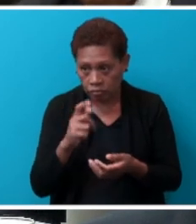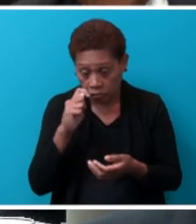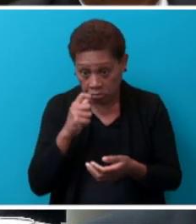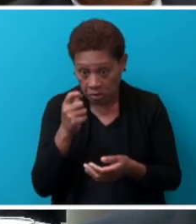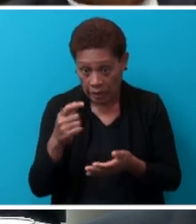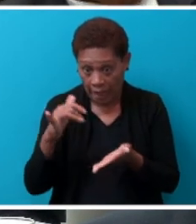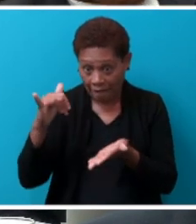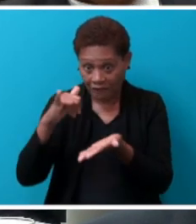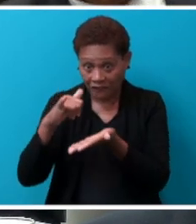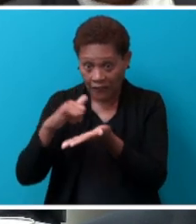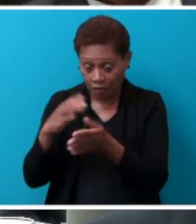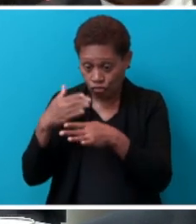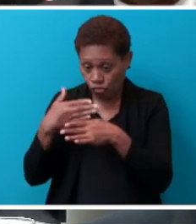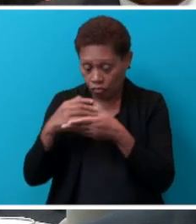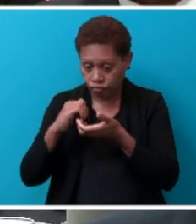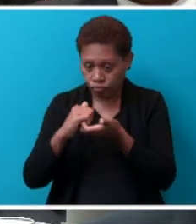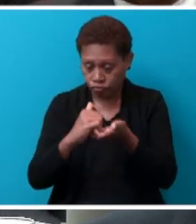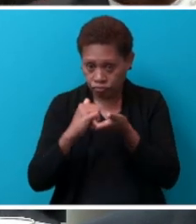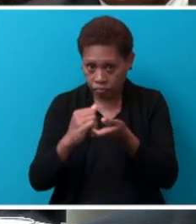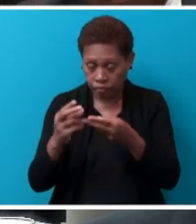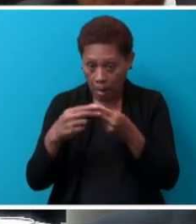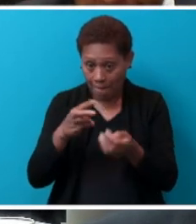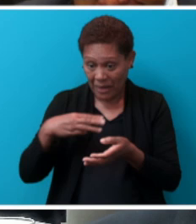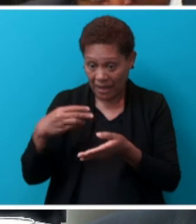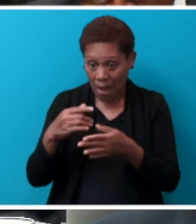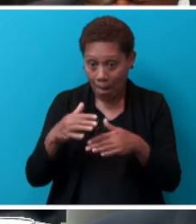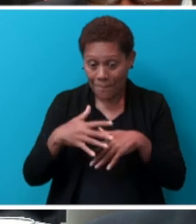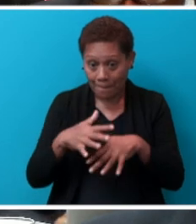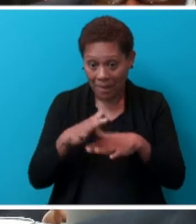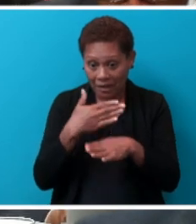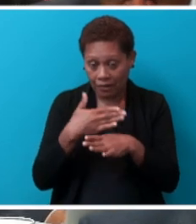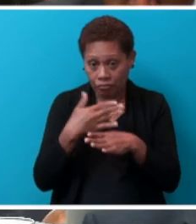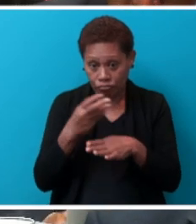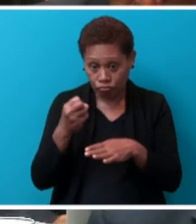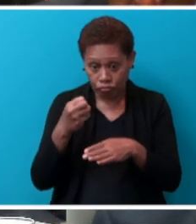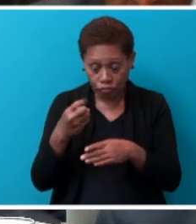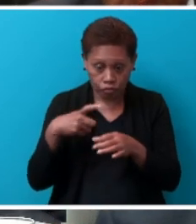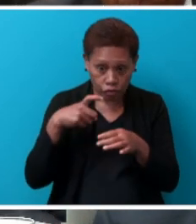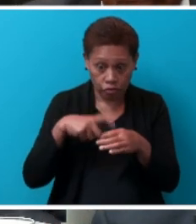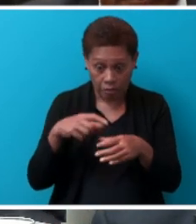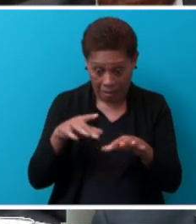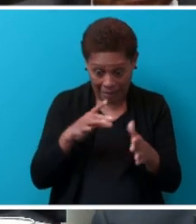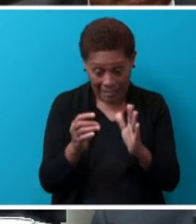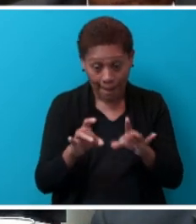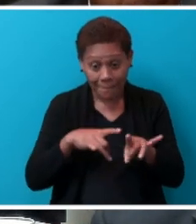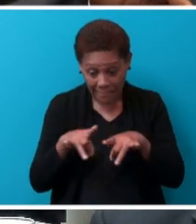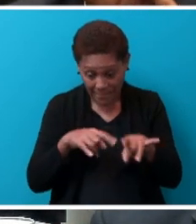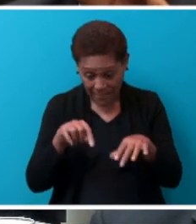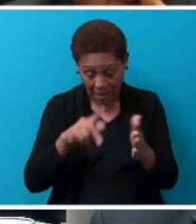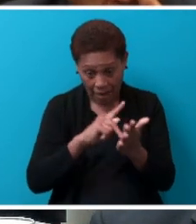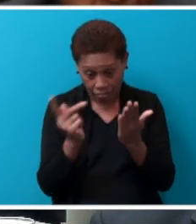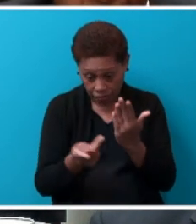Aviation, working in close collaboration with the Ministry of Public Works. The joint effort ensures that the planning and development of the project are